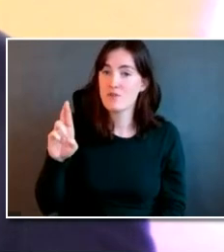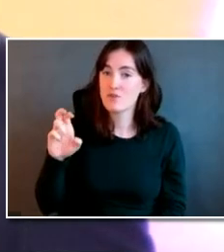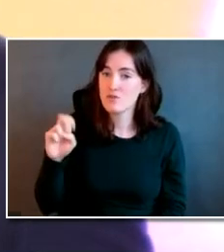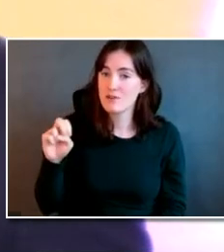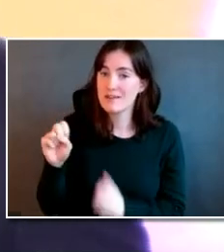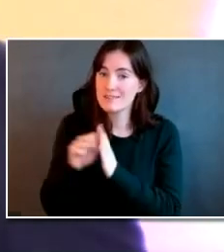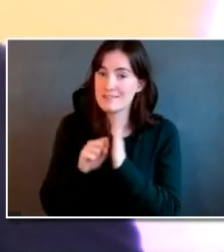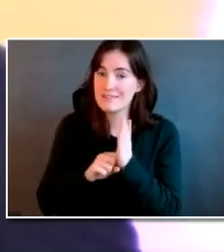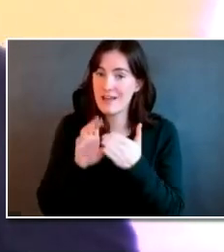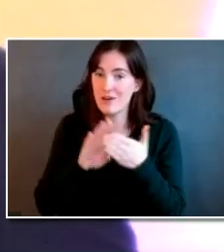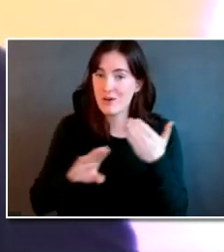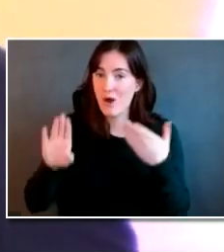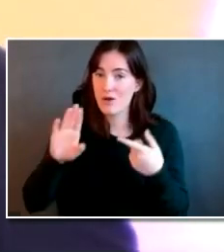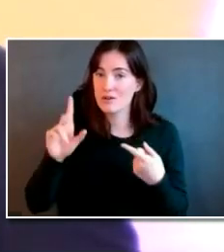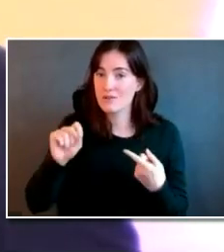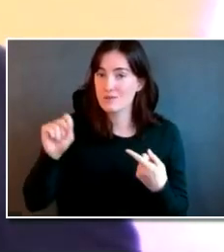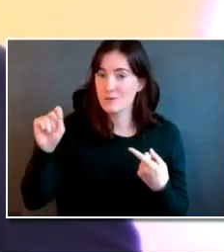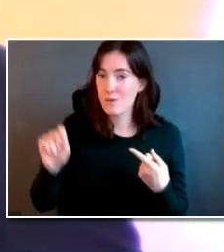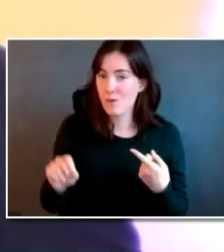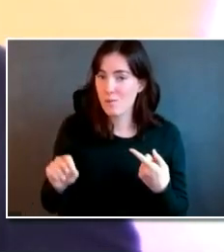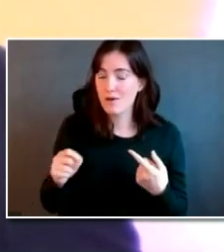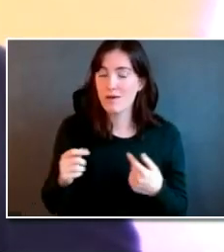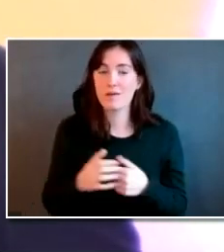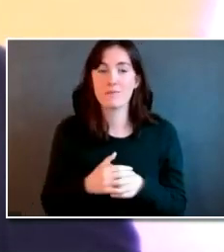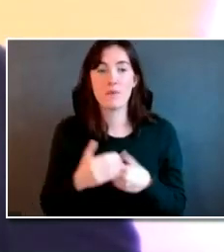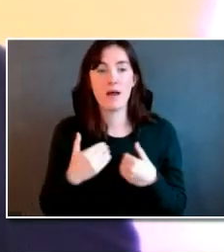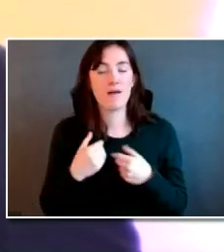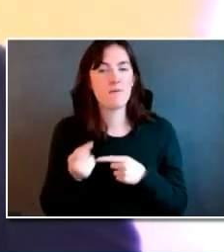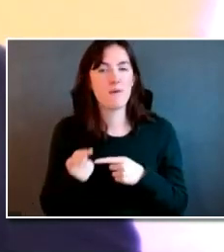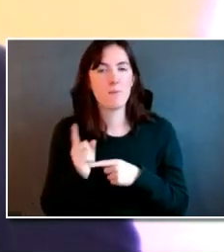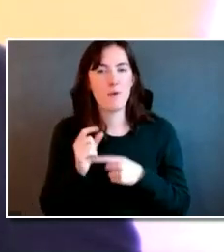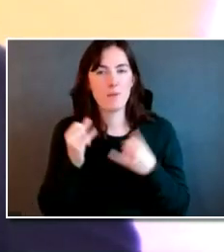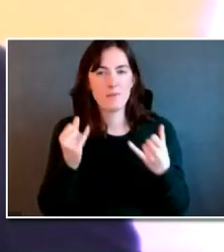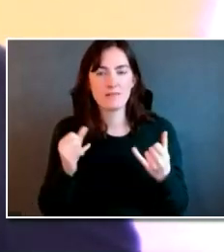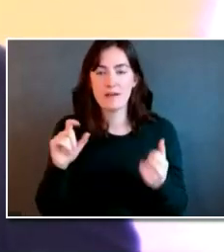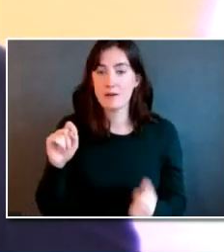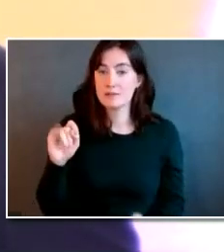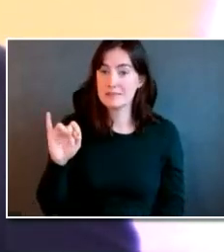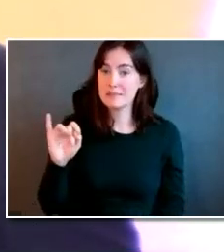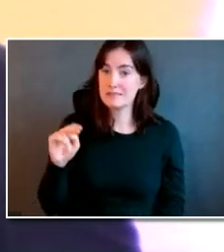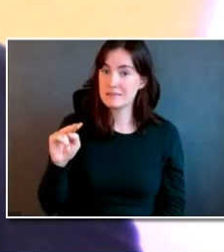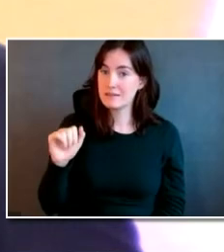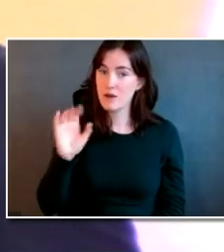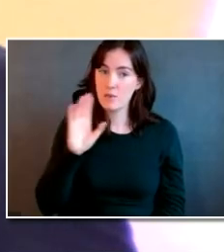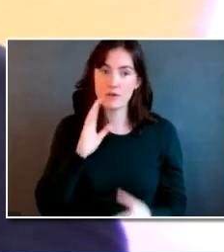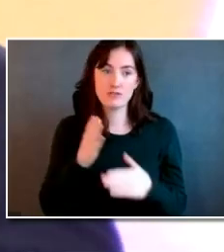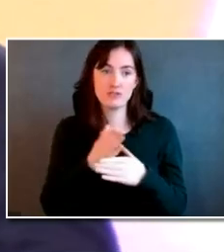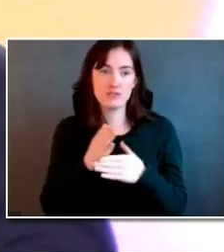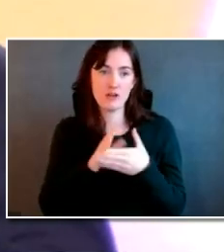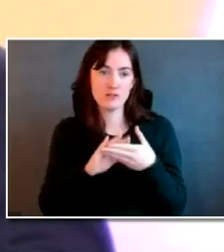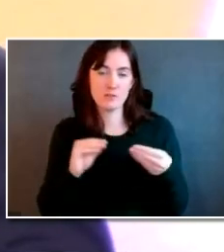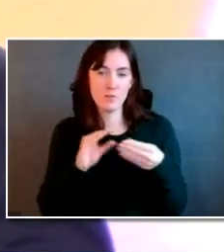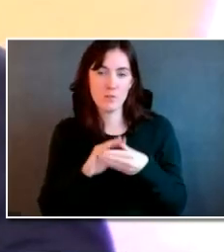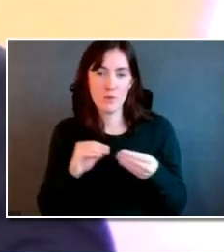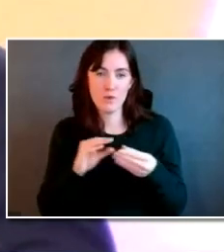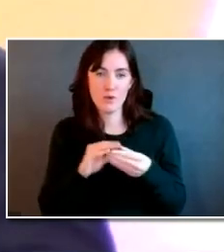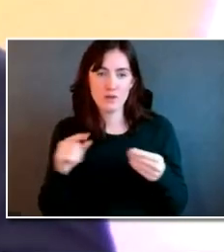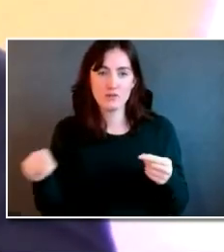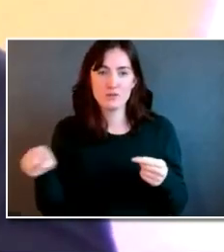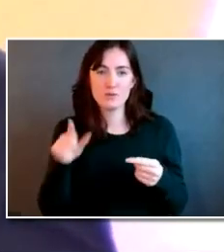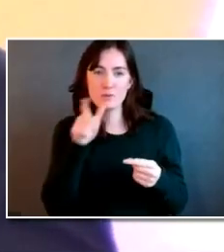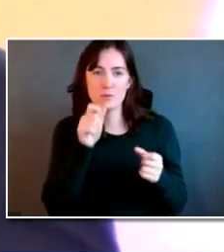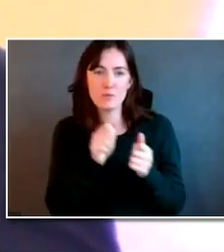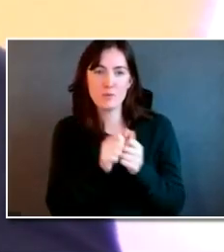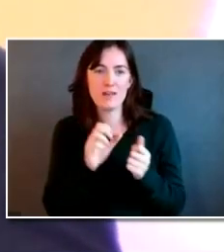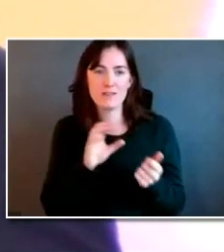come on up. I'm going to have just a moment right now. Tina's going to share a few words. If those of you who were with us at the Faculty